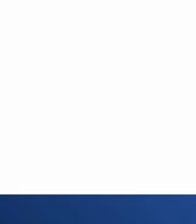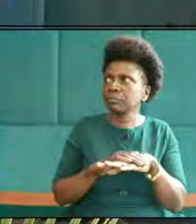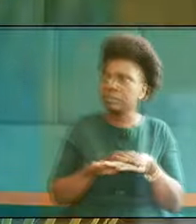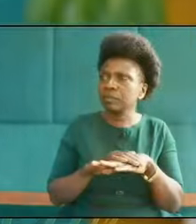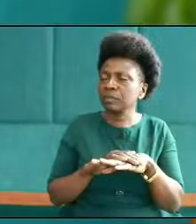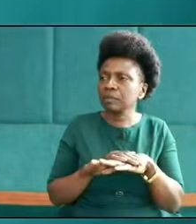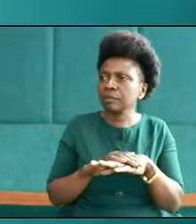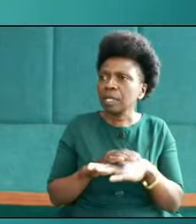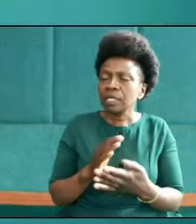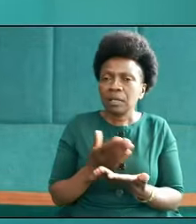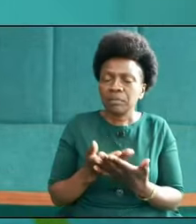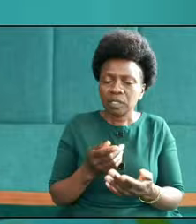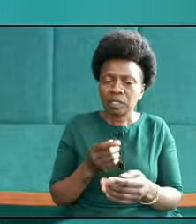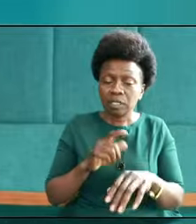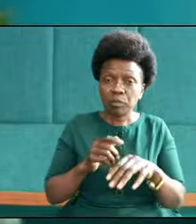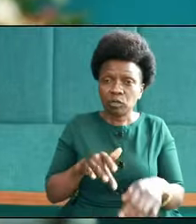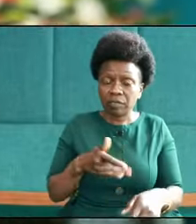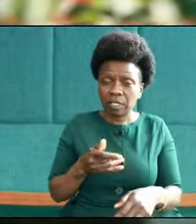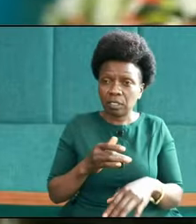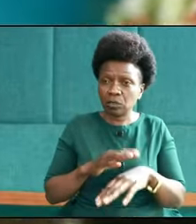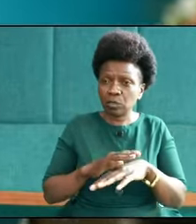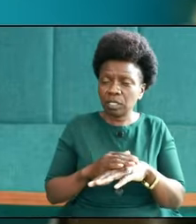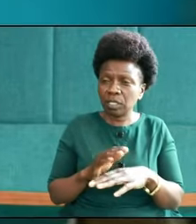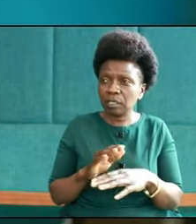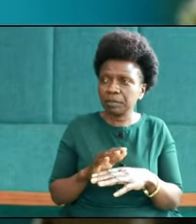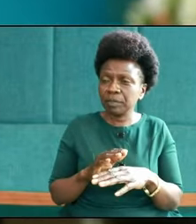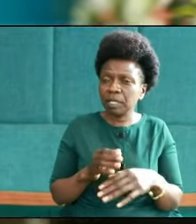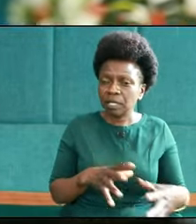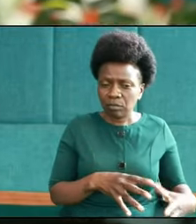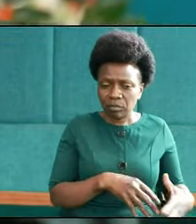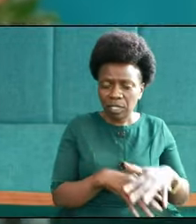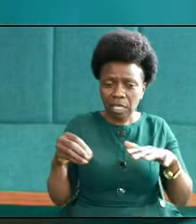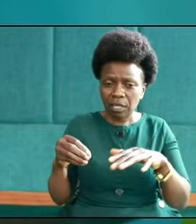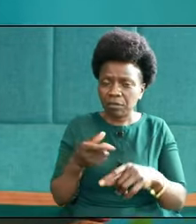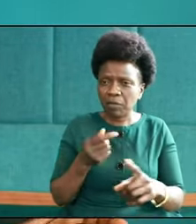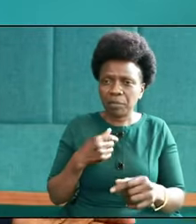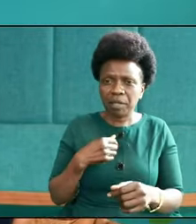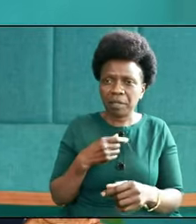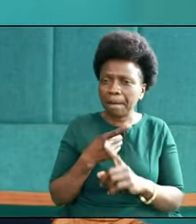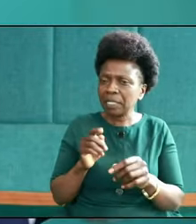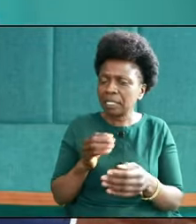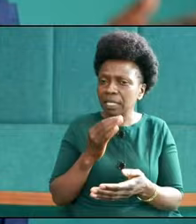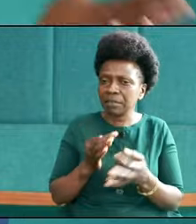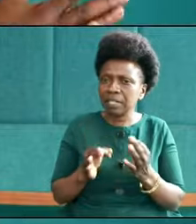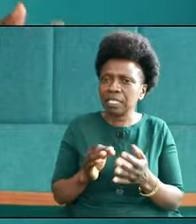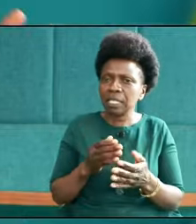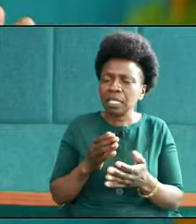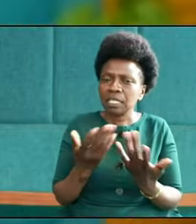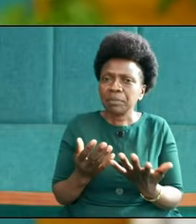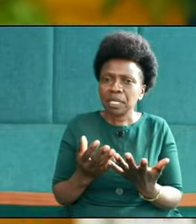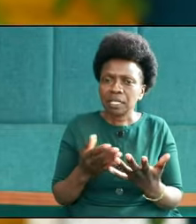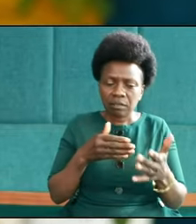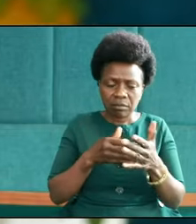Sometimes something you feel is very good. It is slipping away from you. But even when that something which is good is slipping